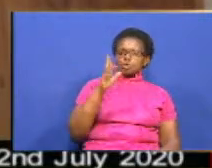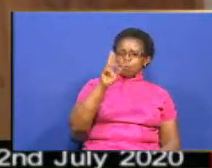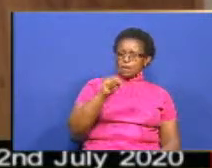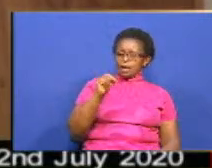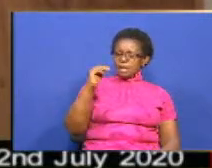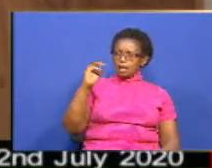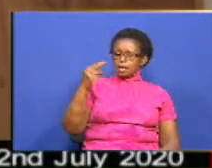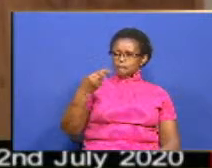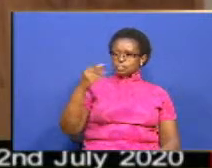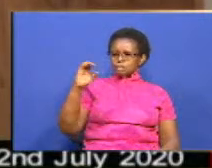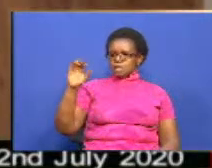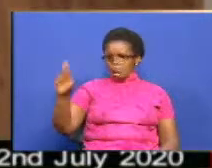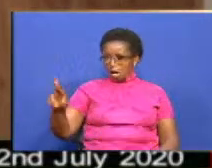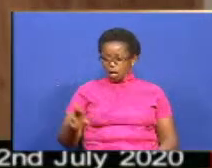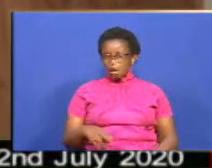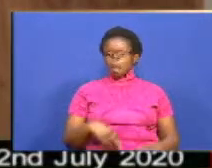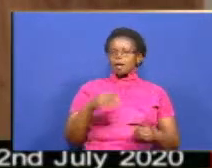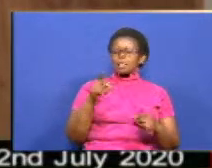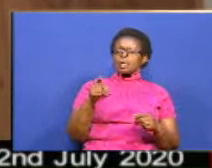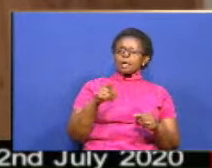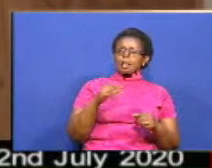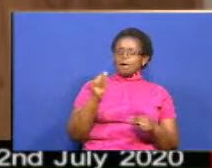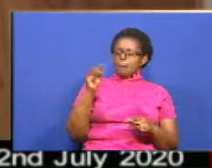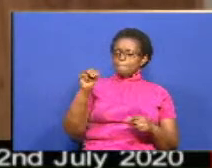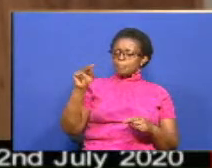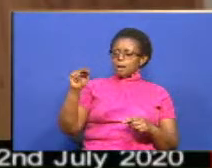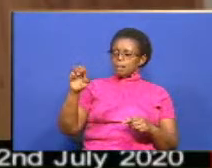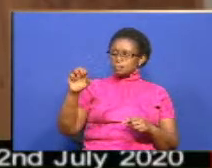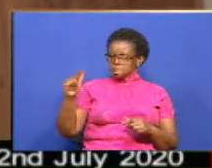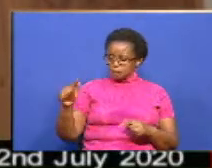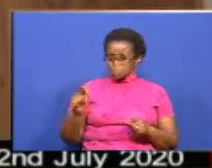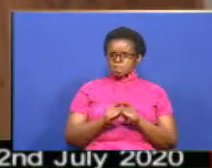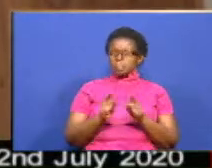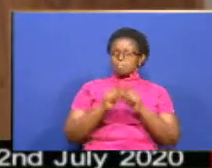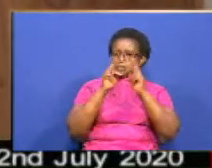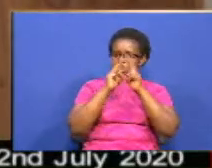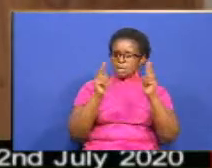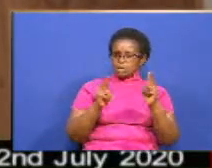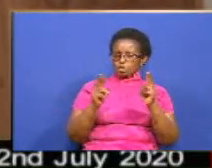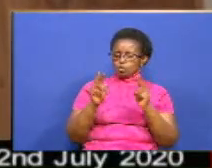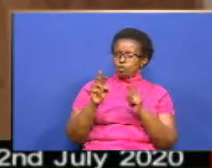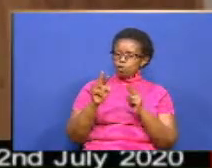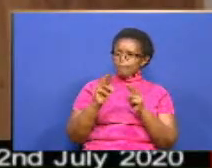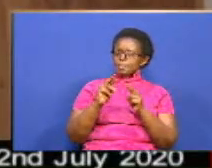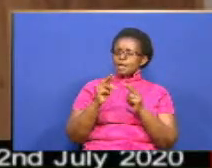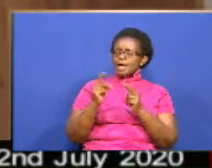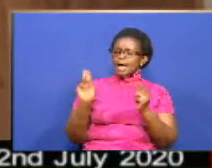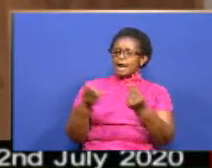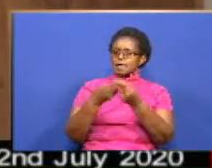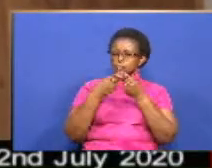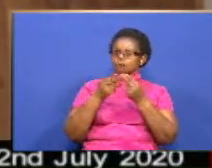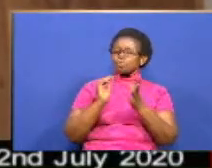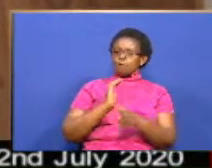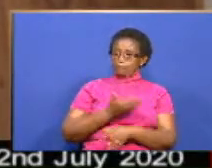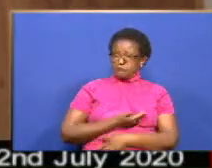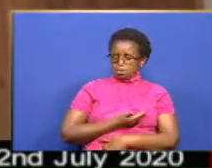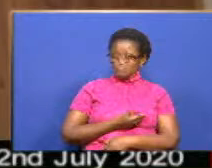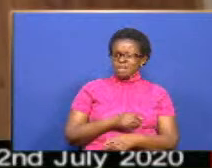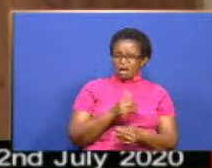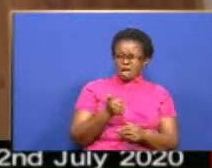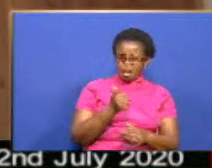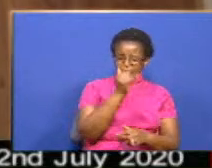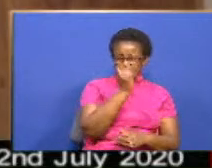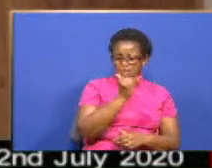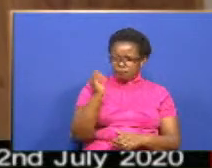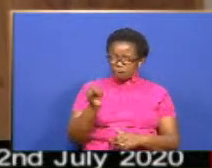Amnesty International, and International Rescue Committee. Madam Speaker, other individuals who